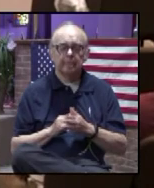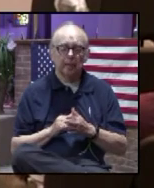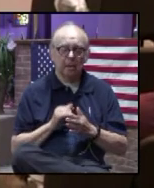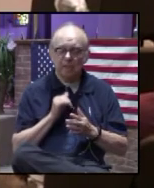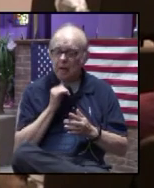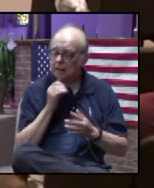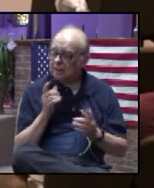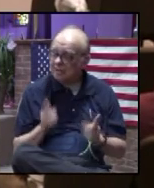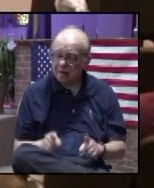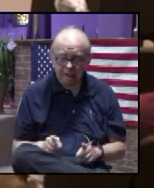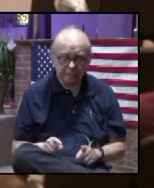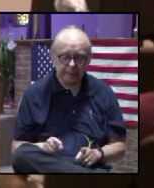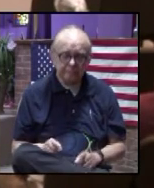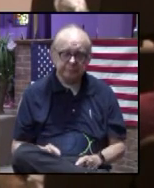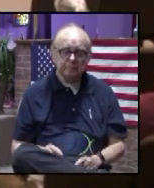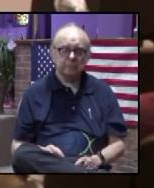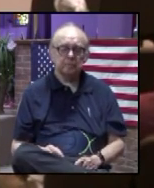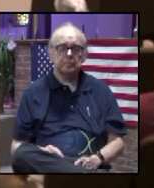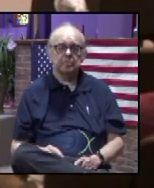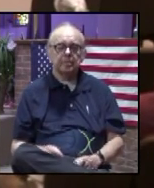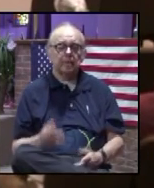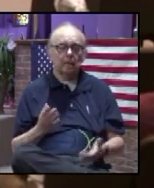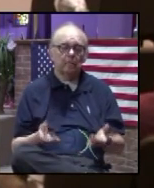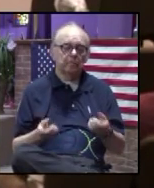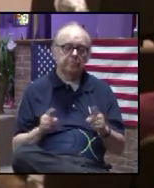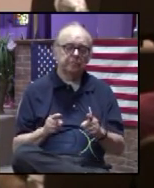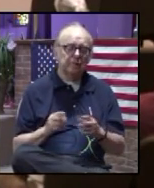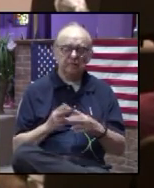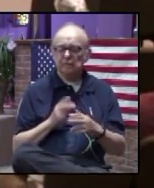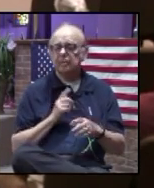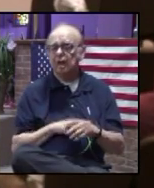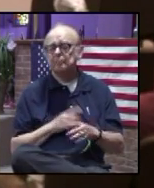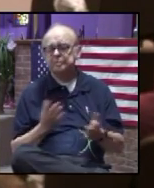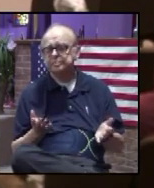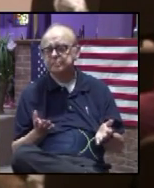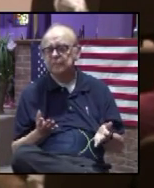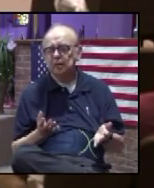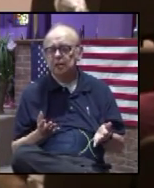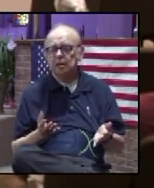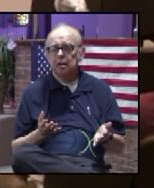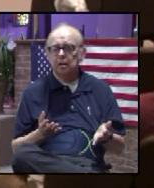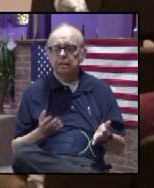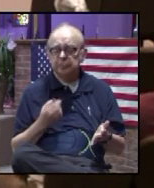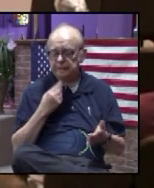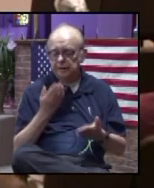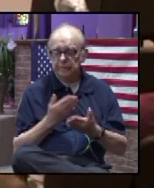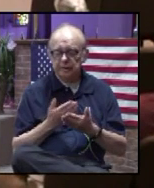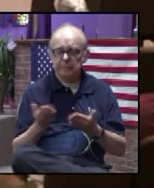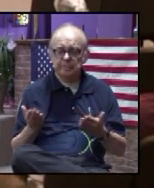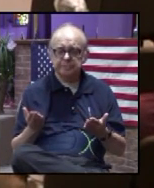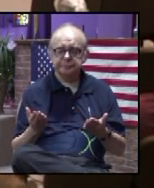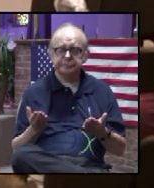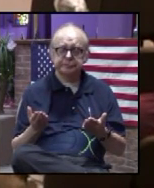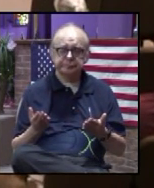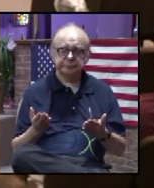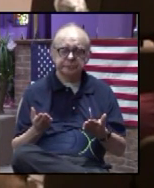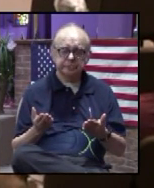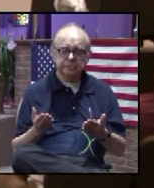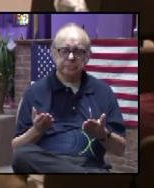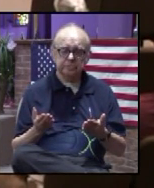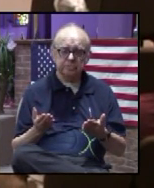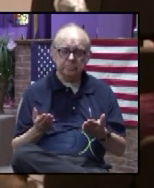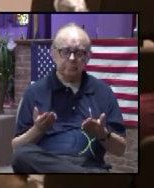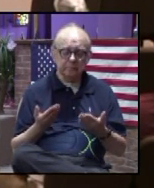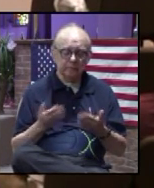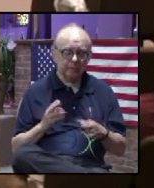happening. It may happen for a little while, but let me tell you something.